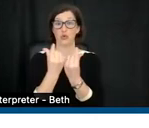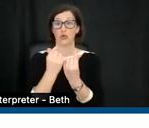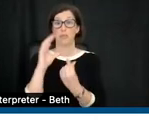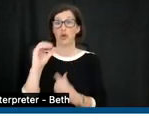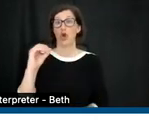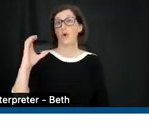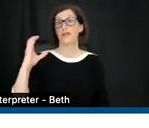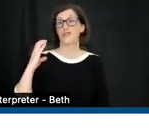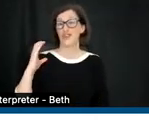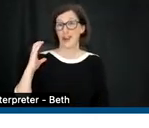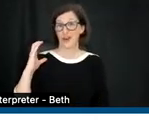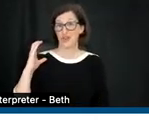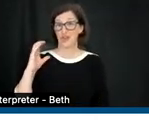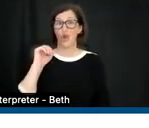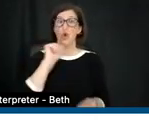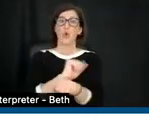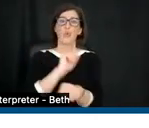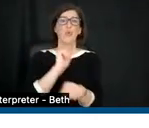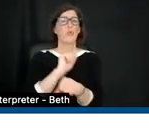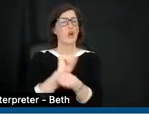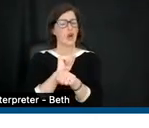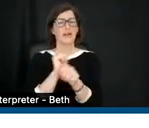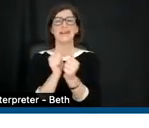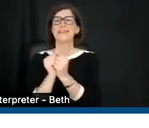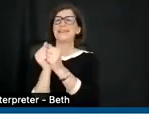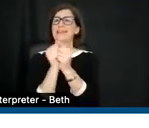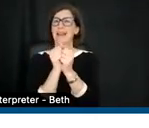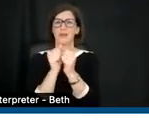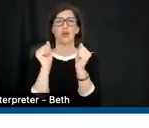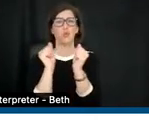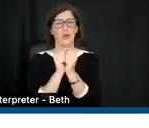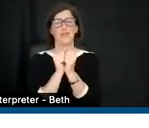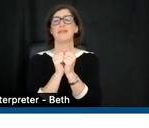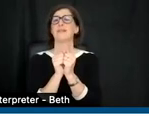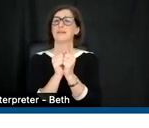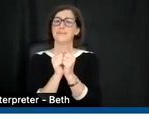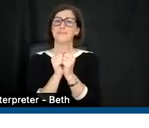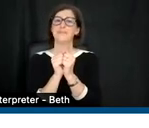co-chairs work very closely with a number of